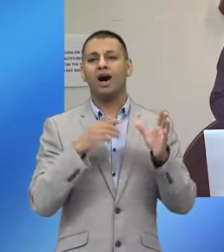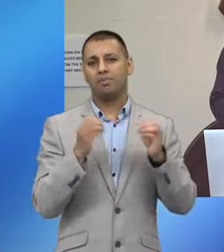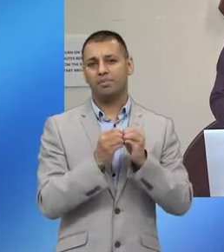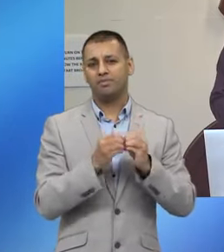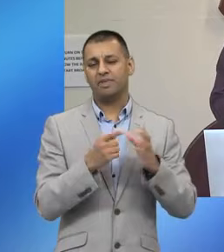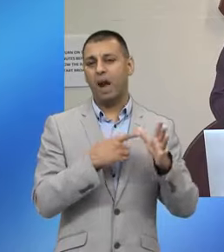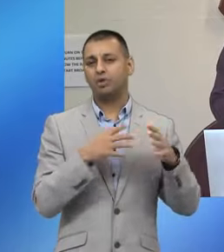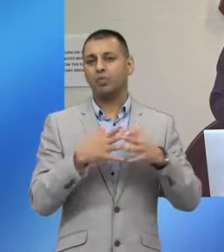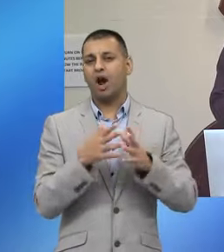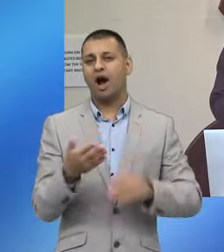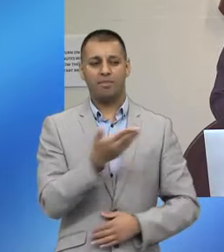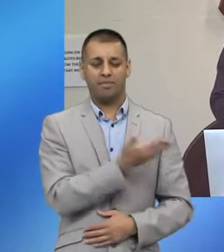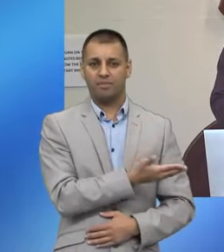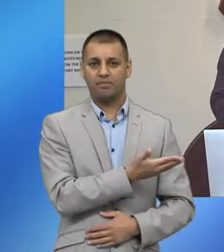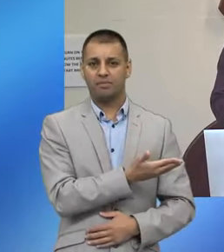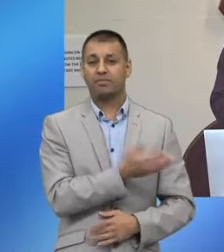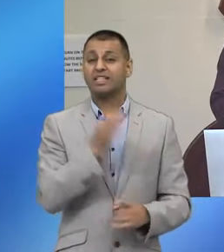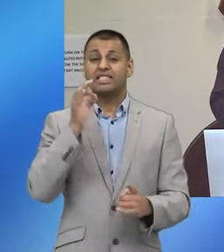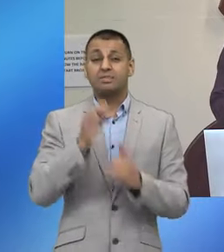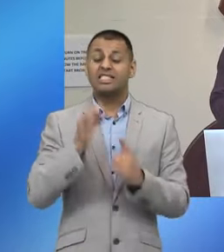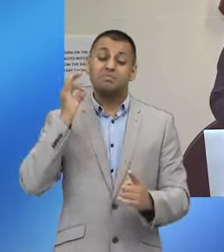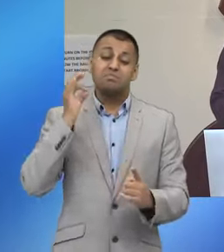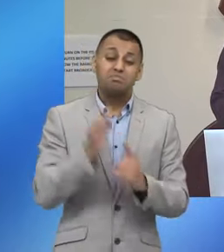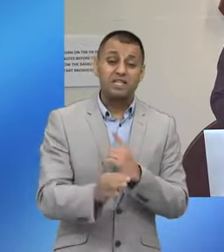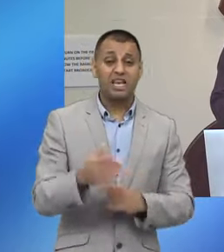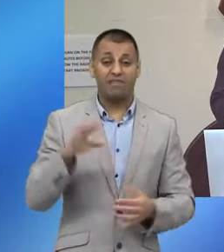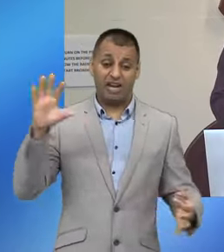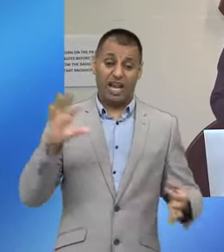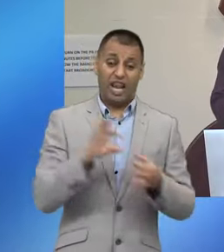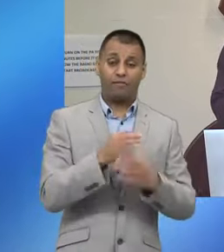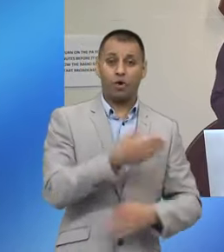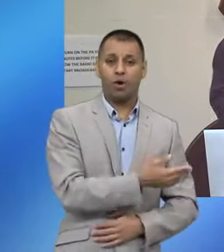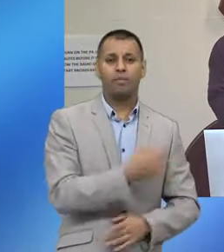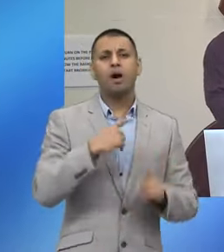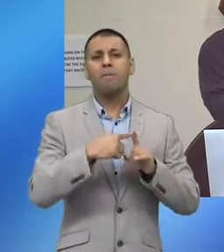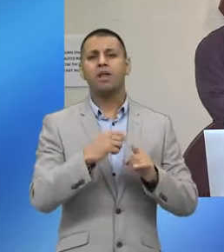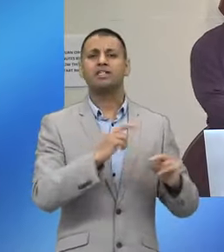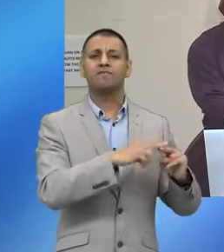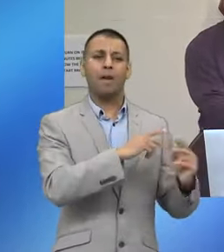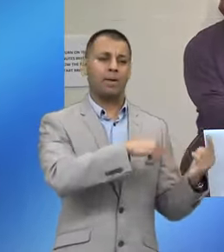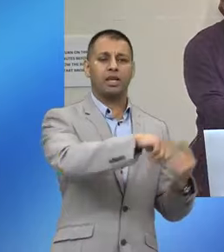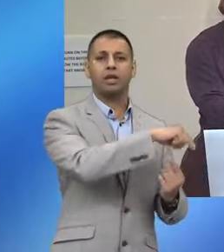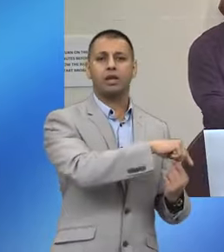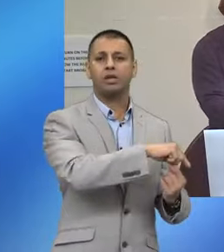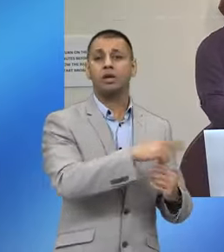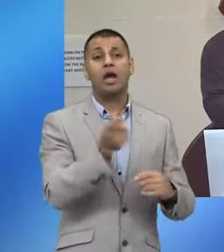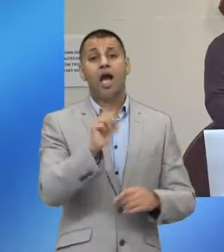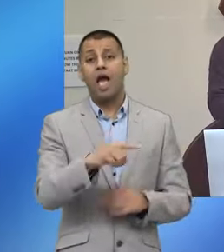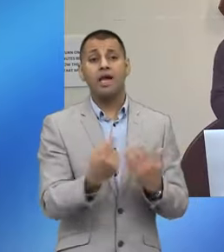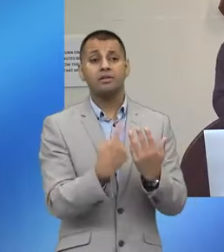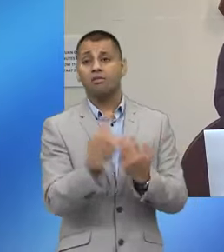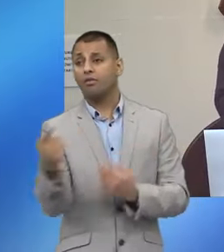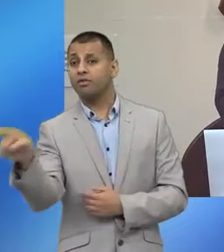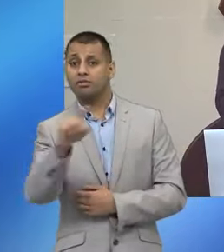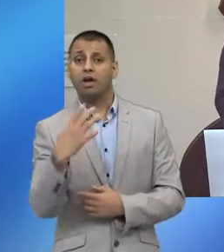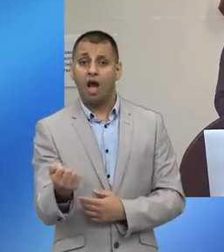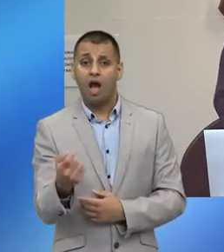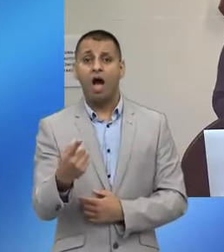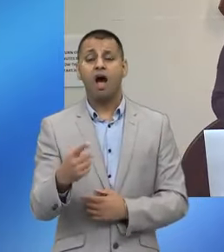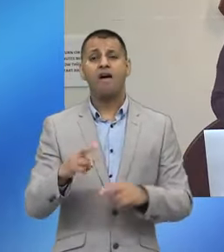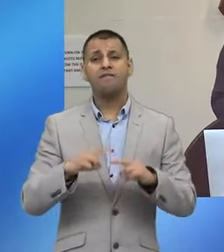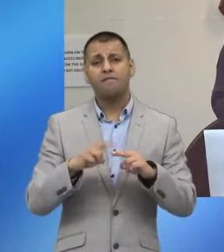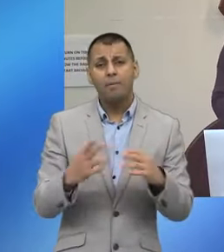This khutbah is for Abdul Wahab, especially, specifically, and the family of Abdul Wahab, and everybody else